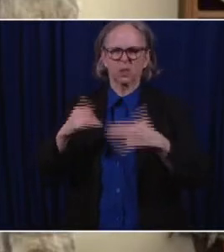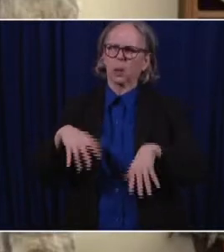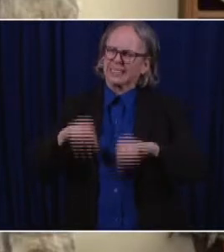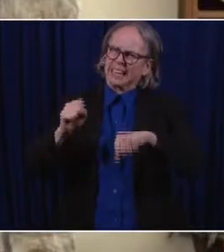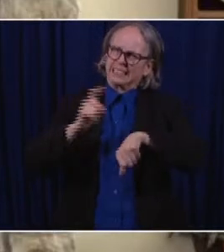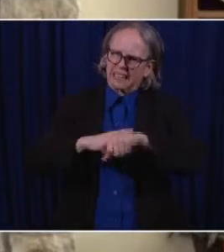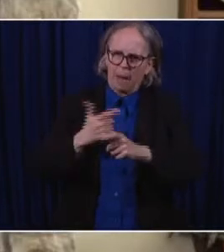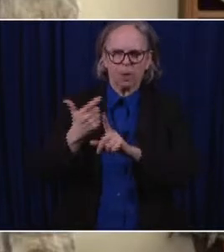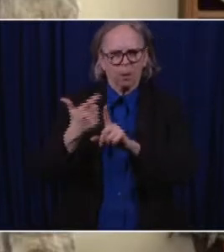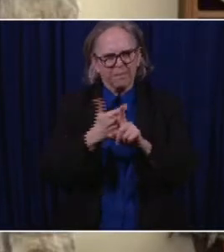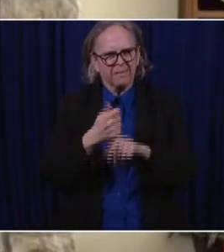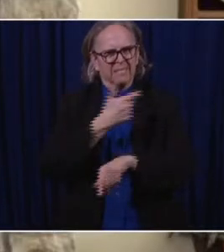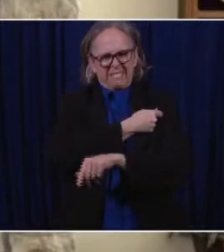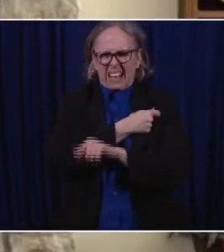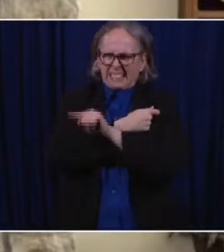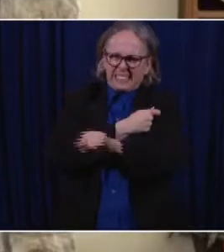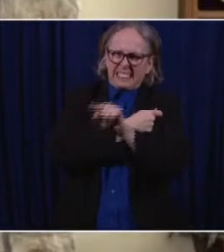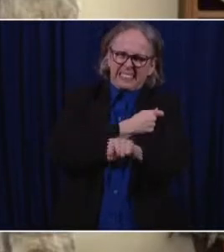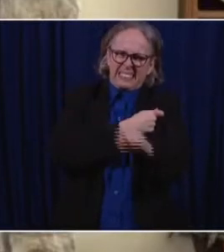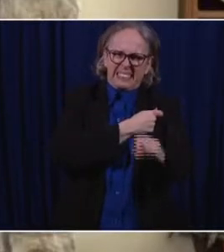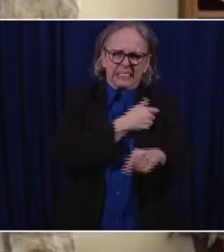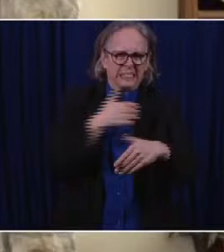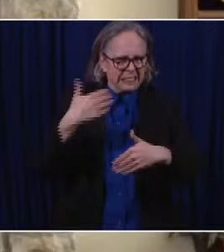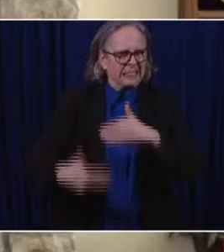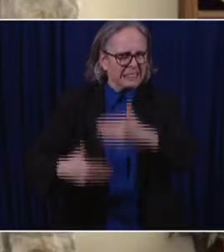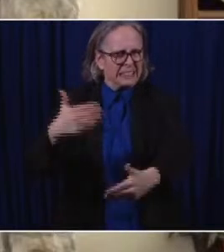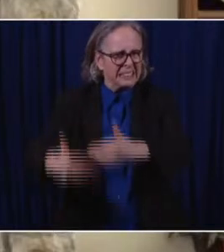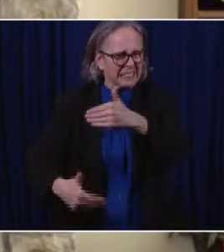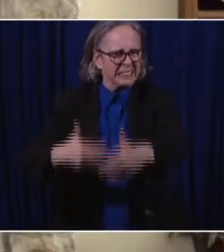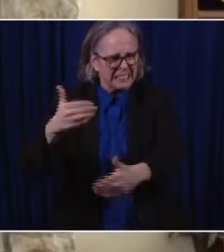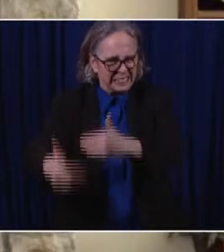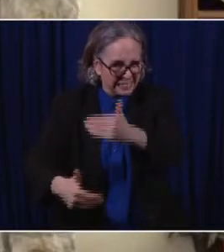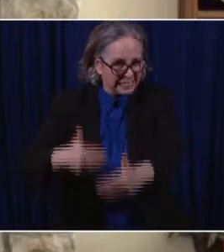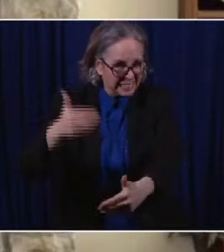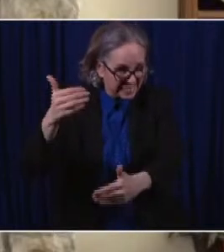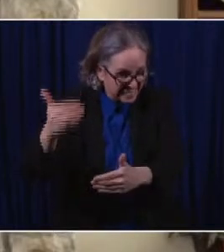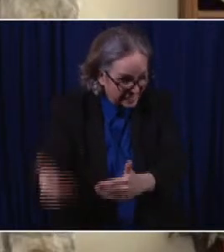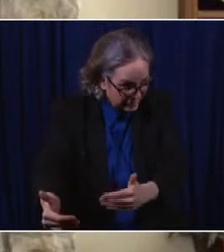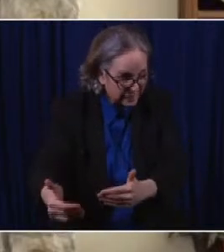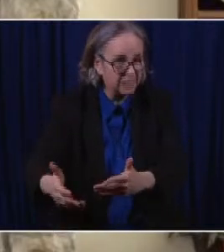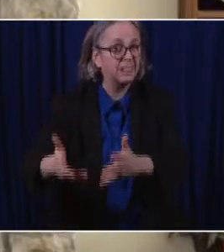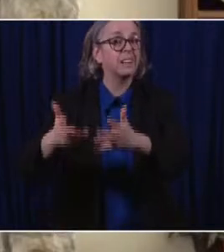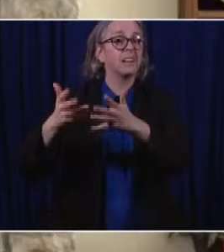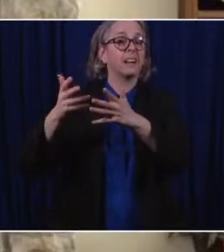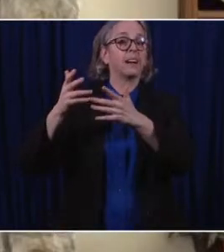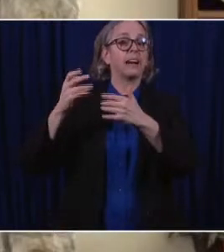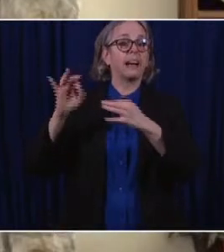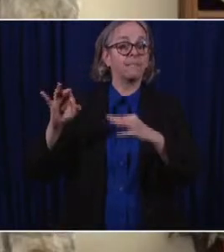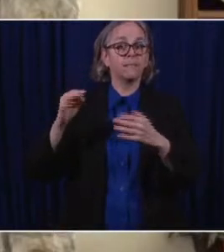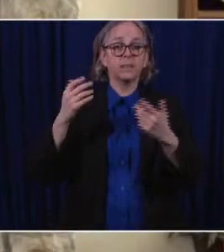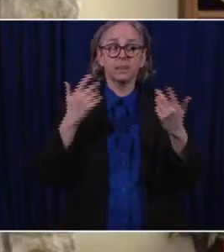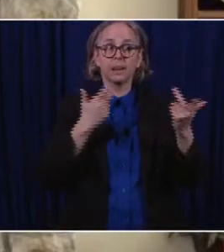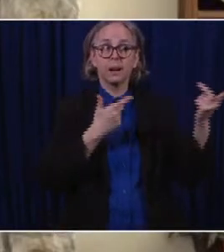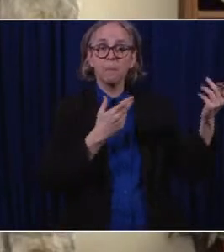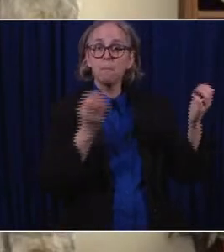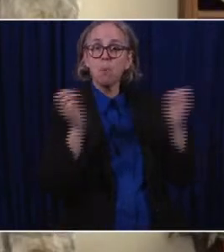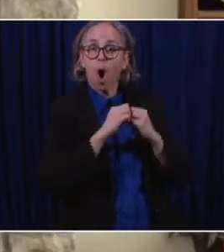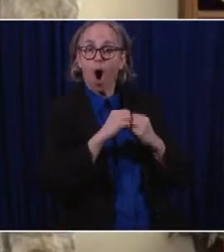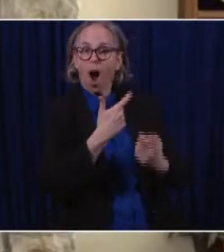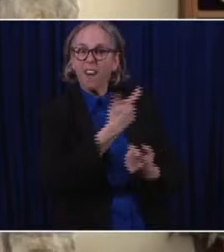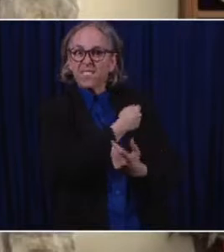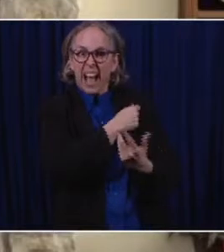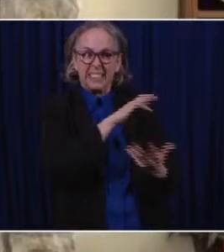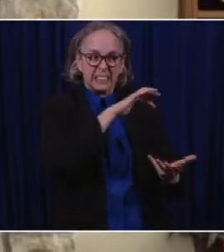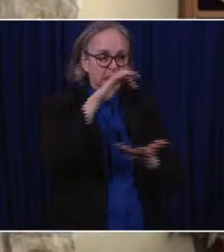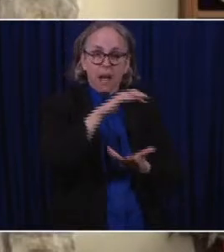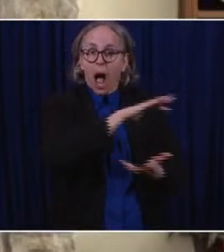to the point where, no longer do we have situations where people can't get the vaccine. And the age is still by far